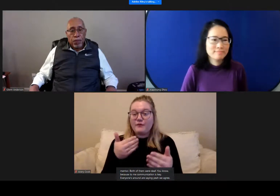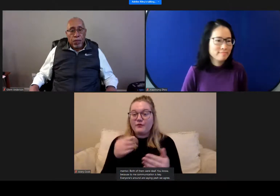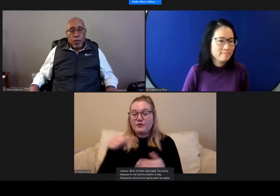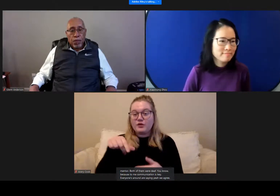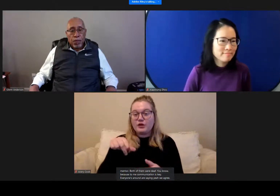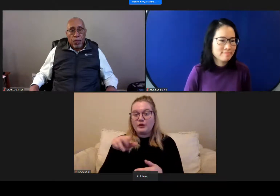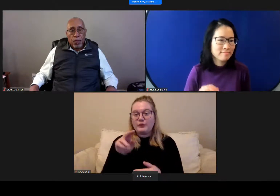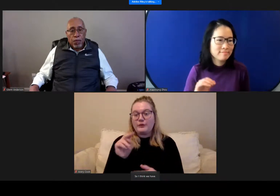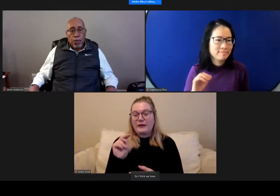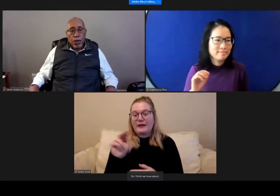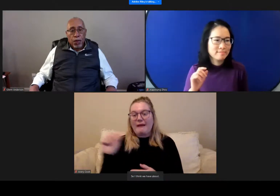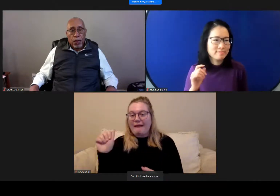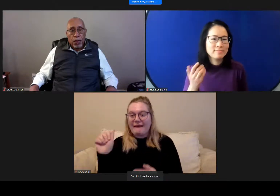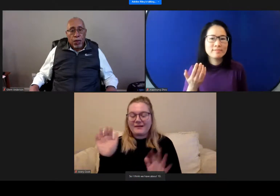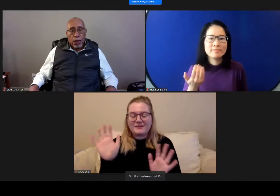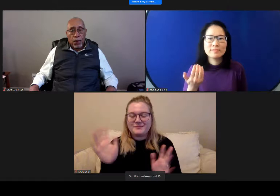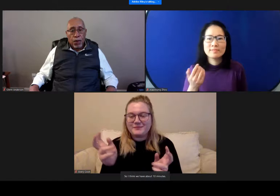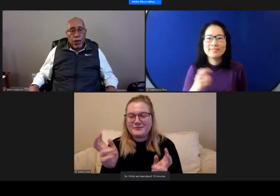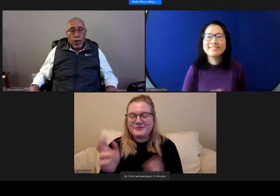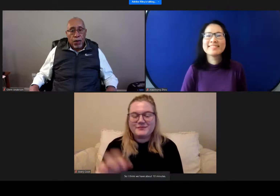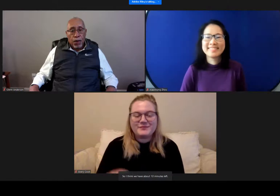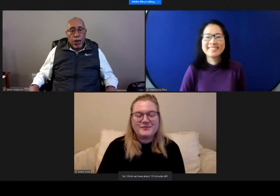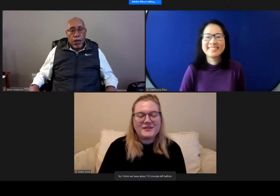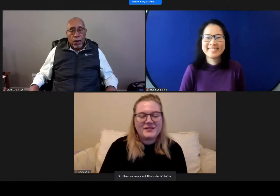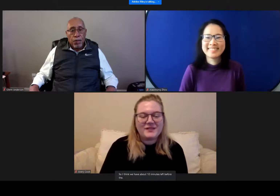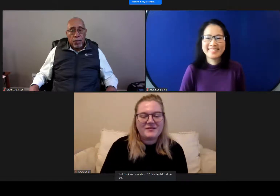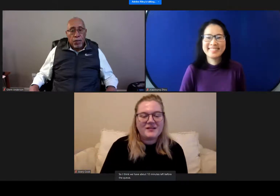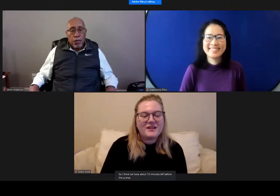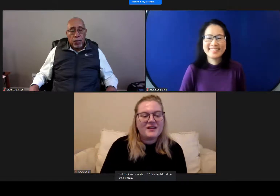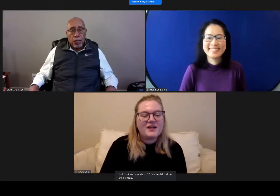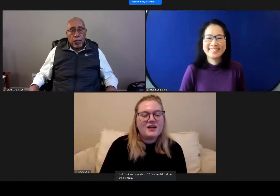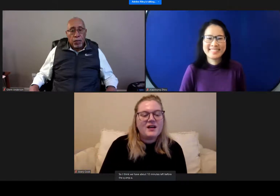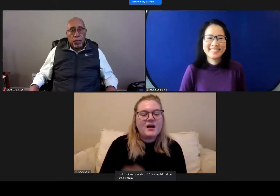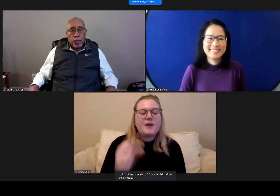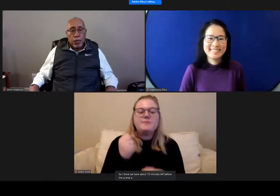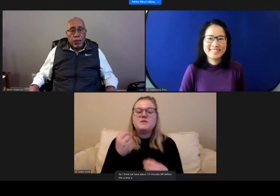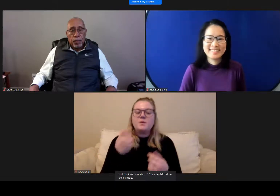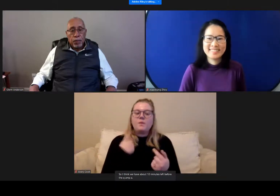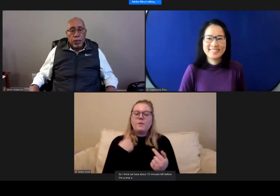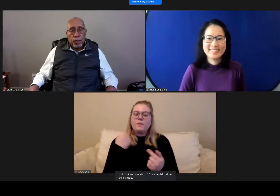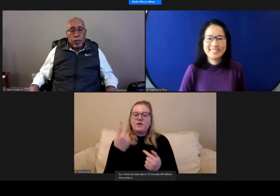So I think we have about 10 minutes left before the Q&A.